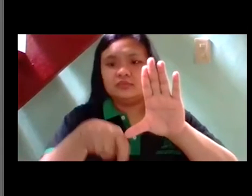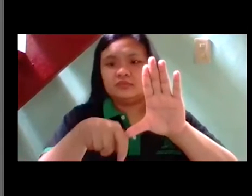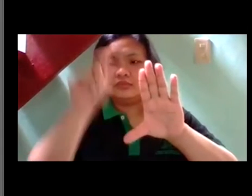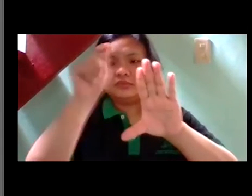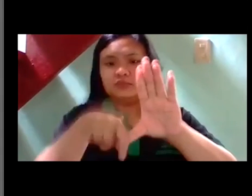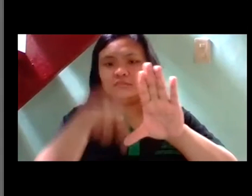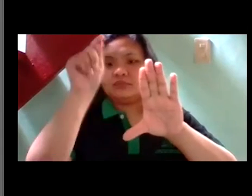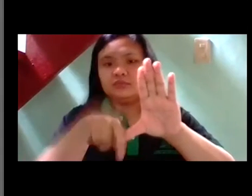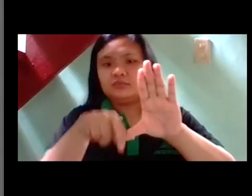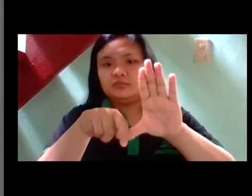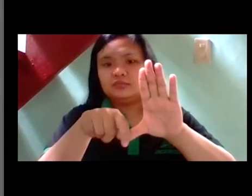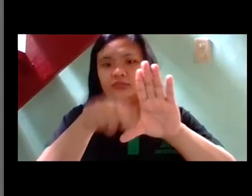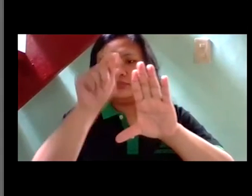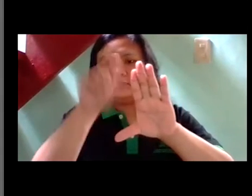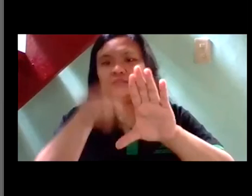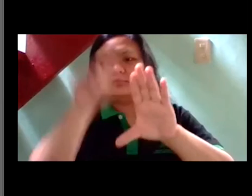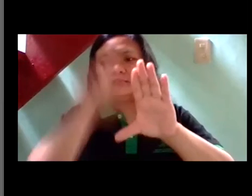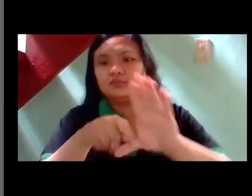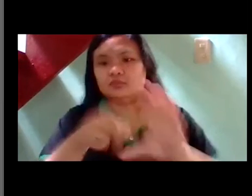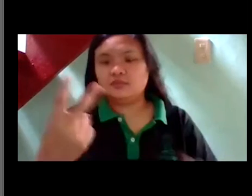Ruler. 2. Okay.